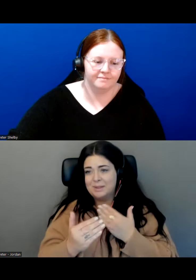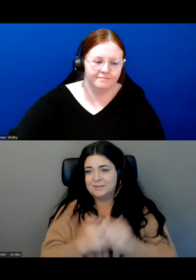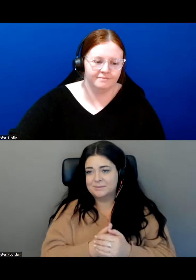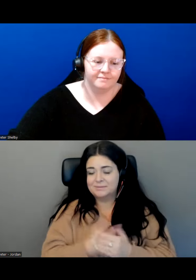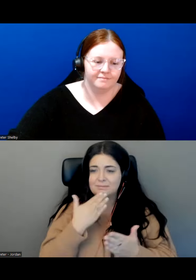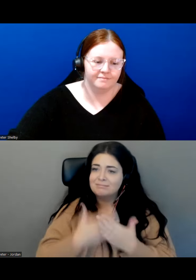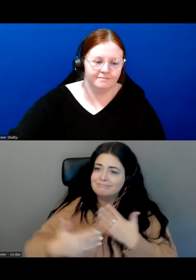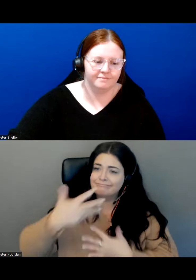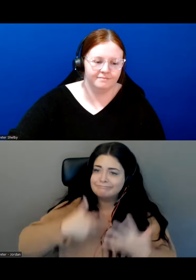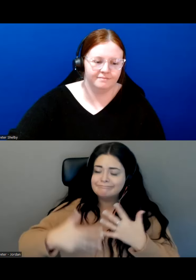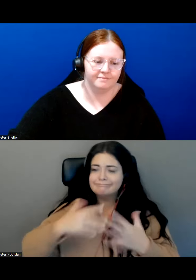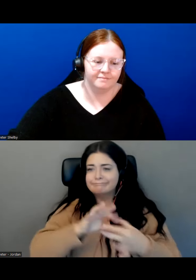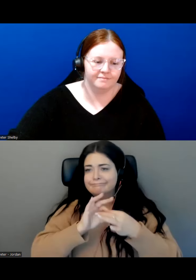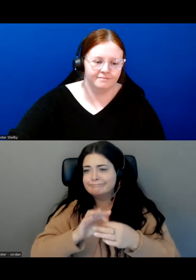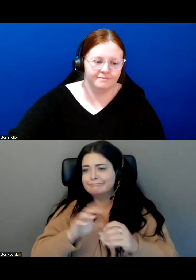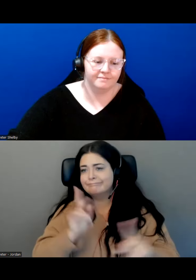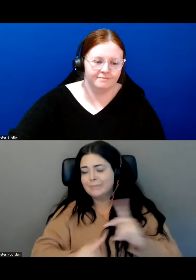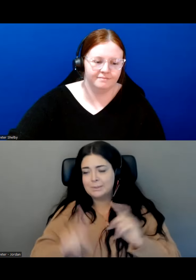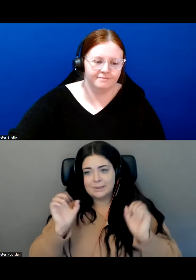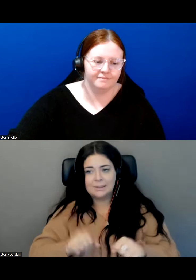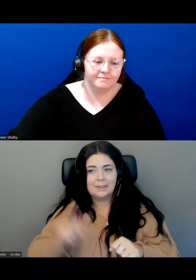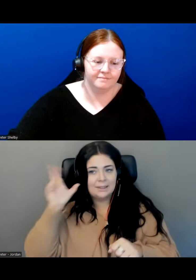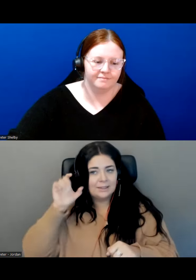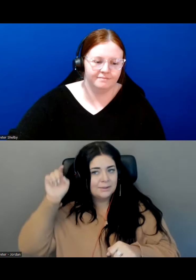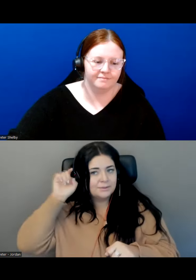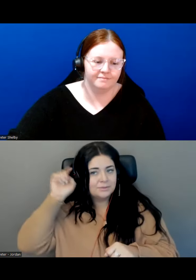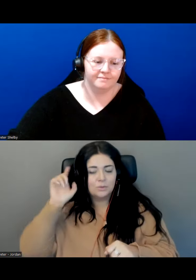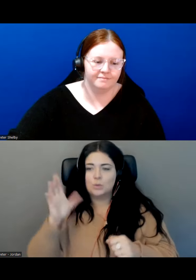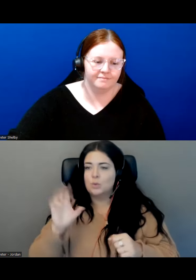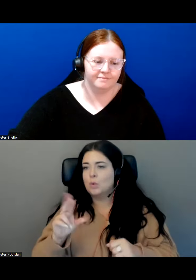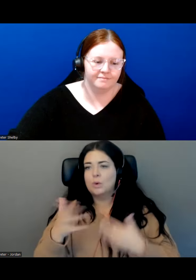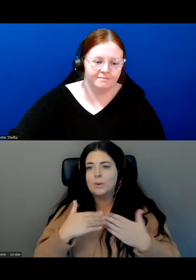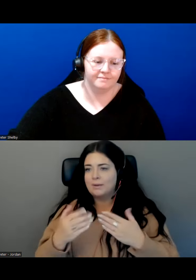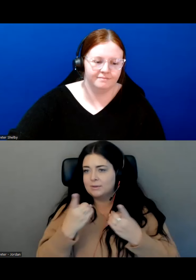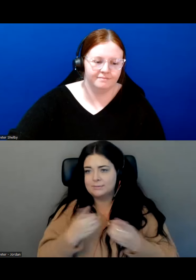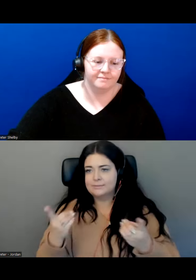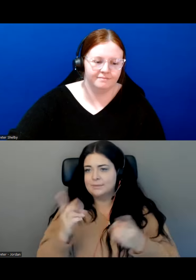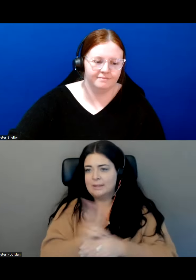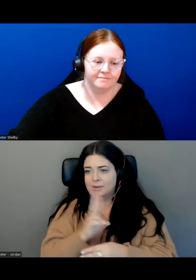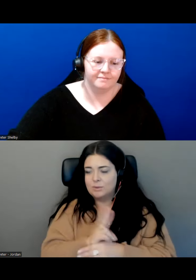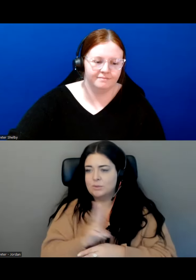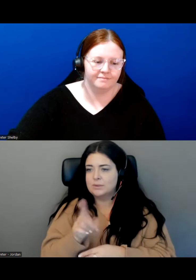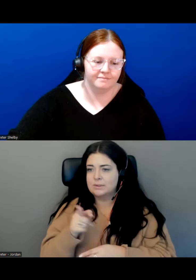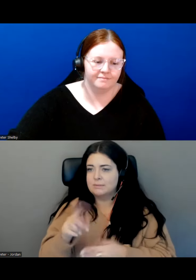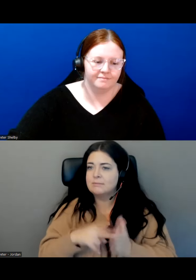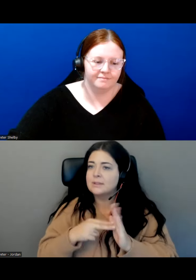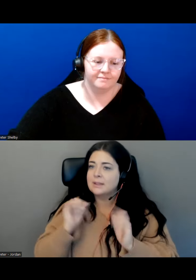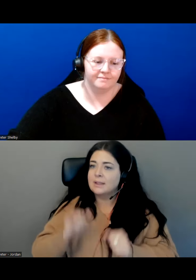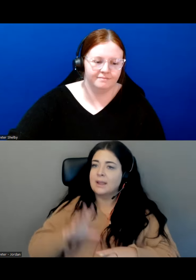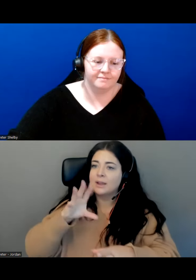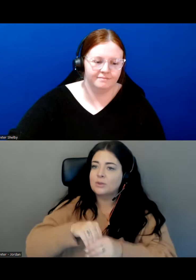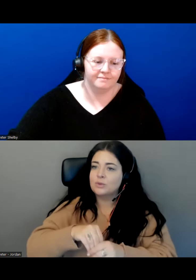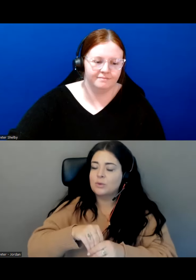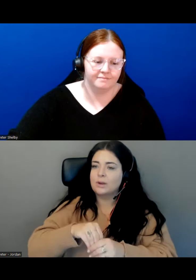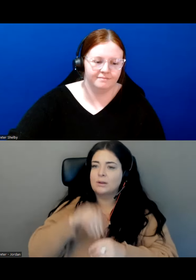social well-being and connection to others. The hearing device allows them to participate and not have their